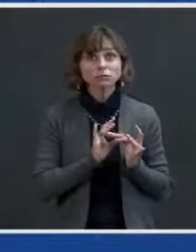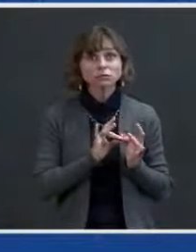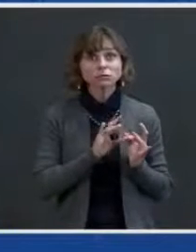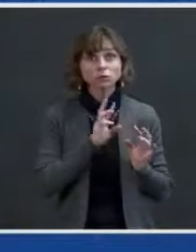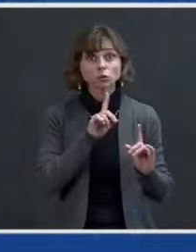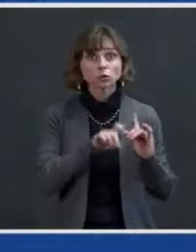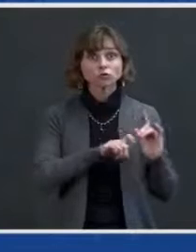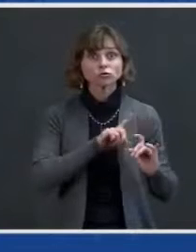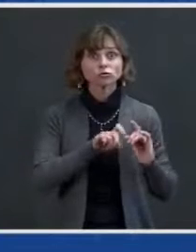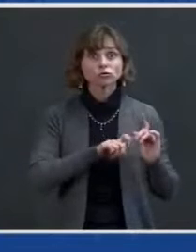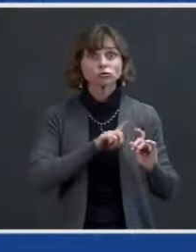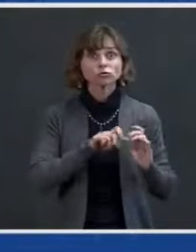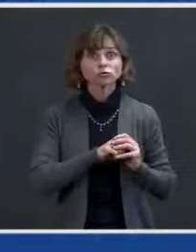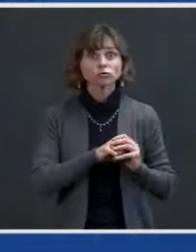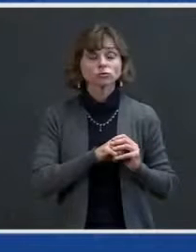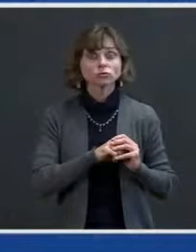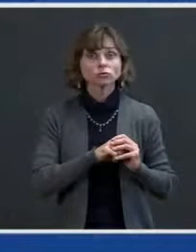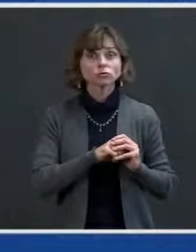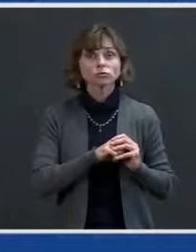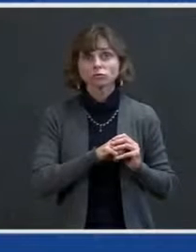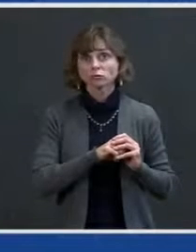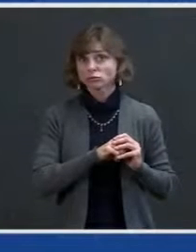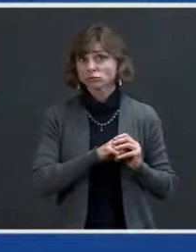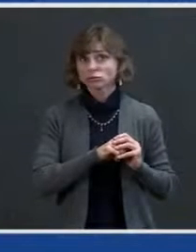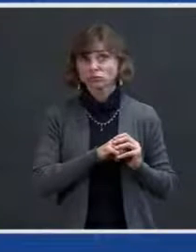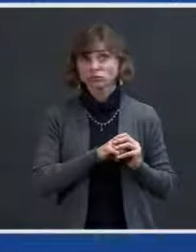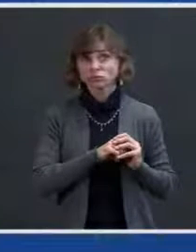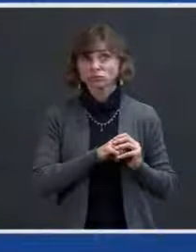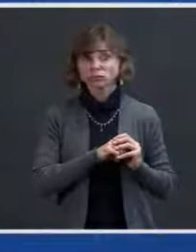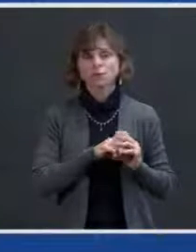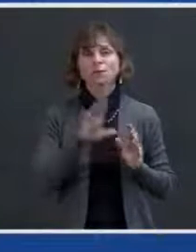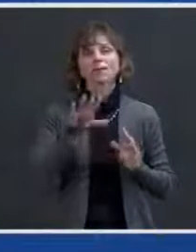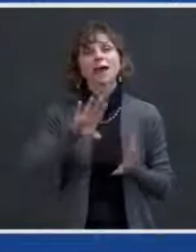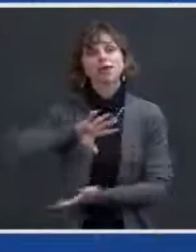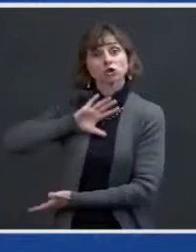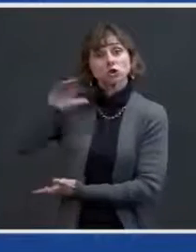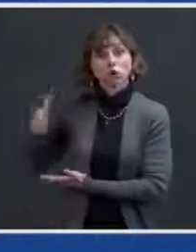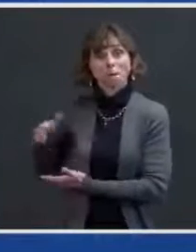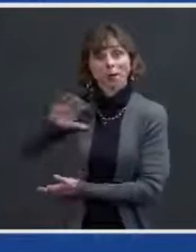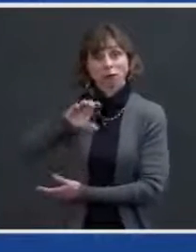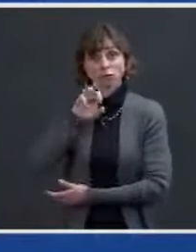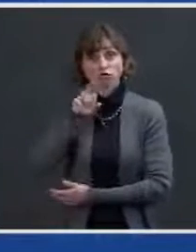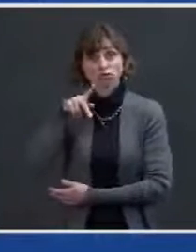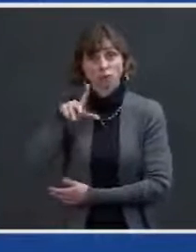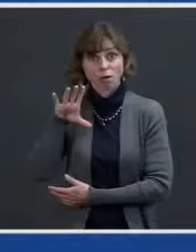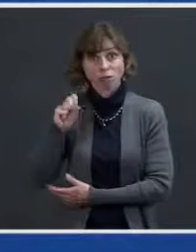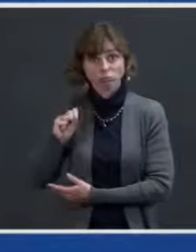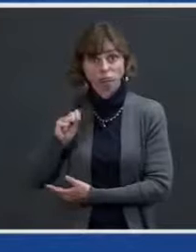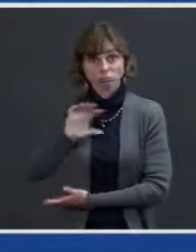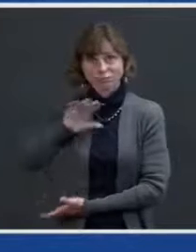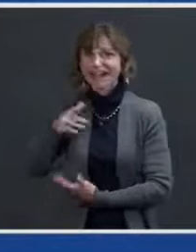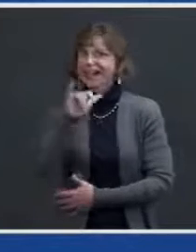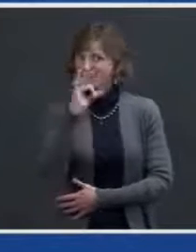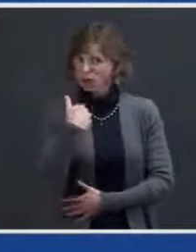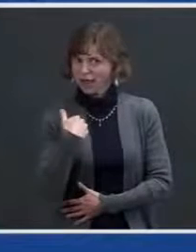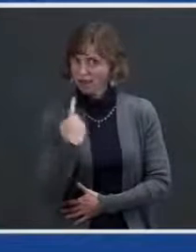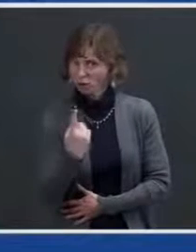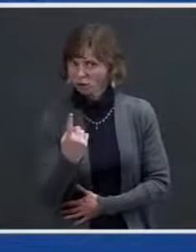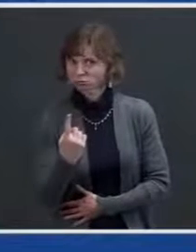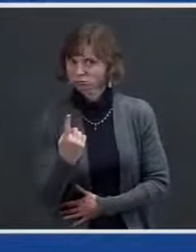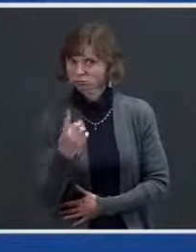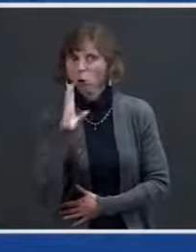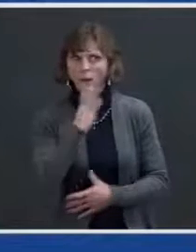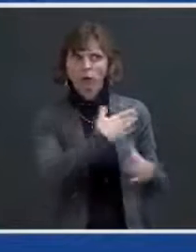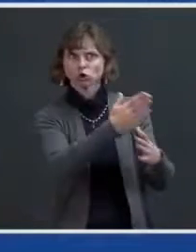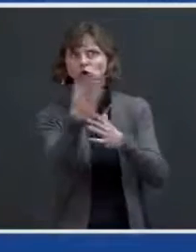when will you do a press conference? The surplus will, if we have a surplus, we're going to share